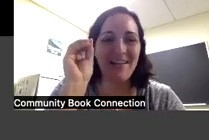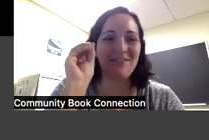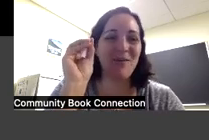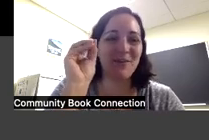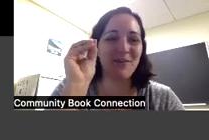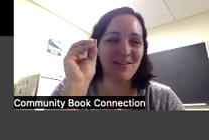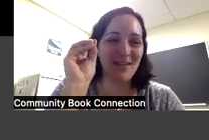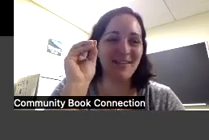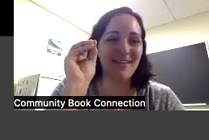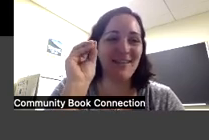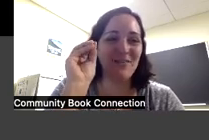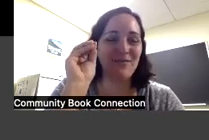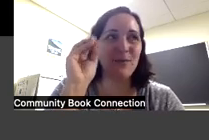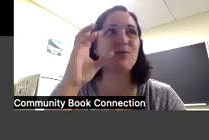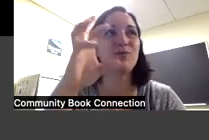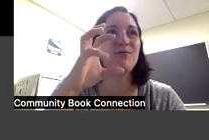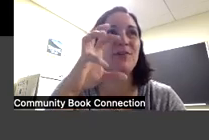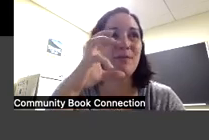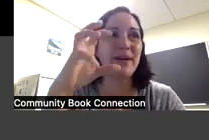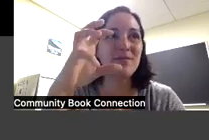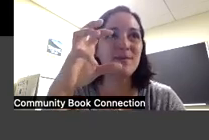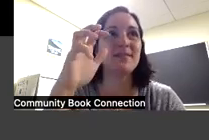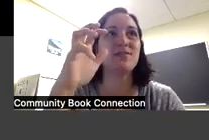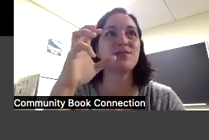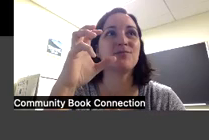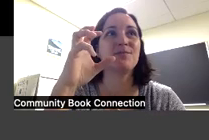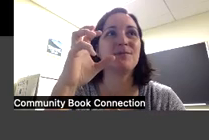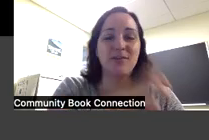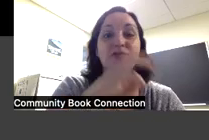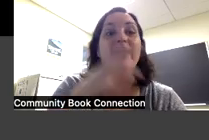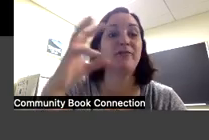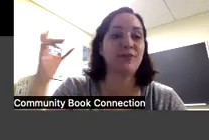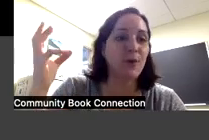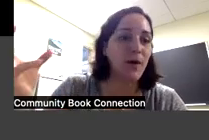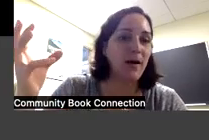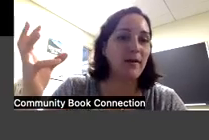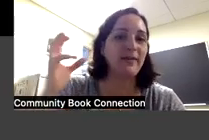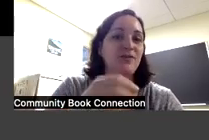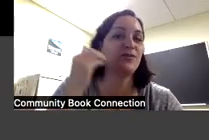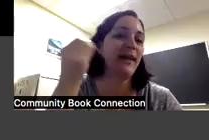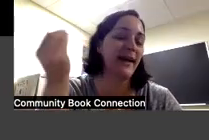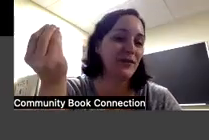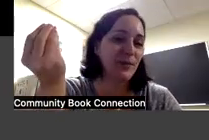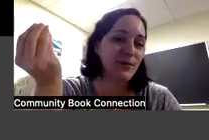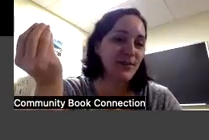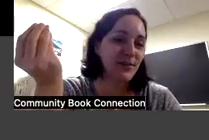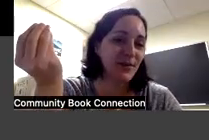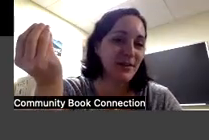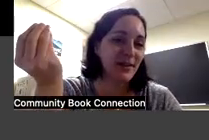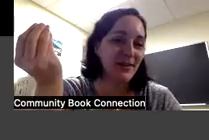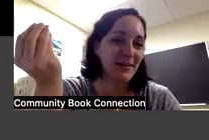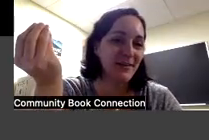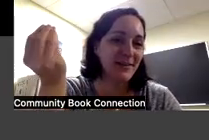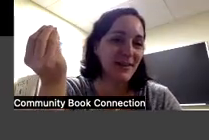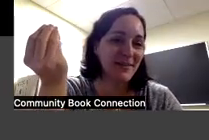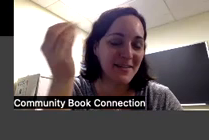risky reproduction. Basically, they don't reproduce very much because they survive for so long that they shouldn't have to reproduce as